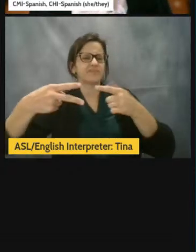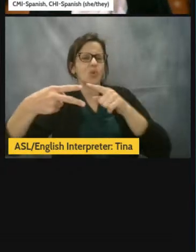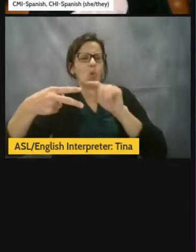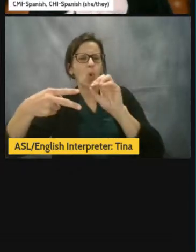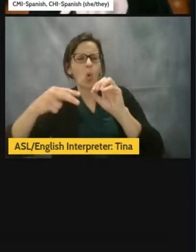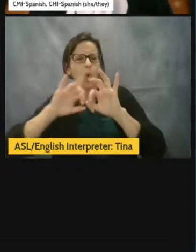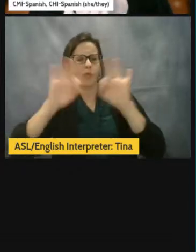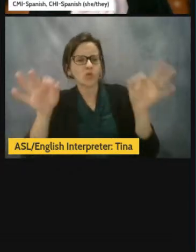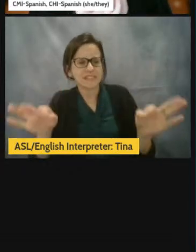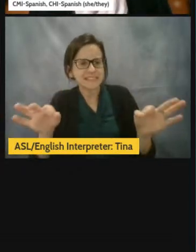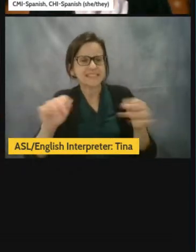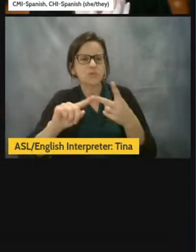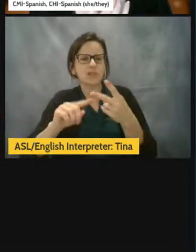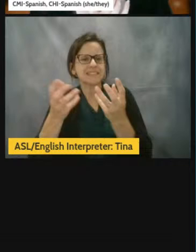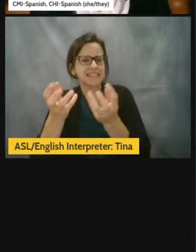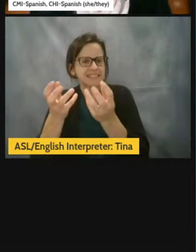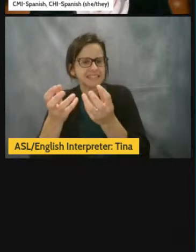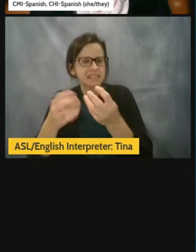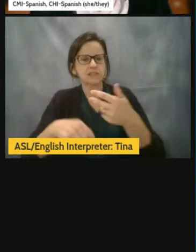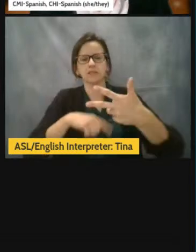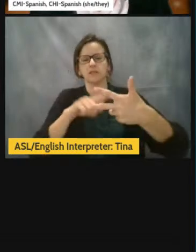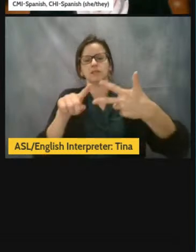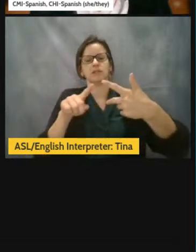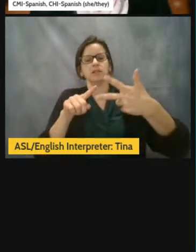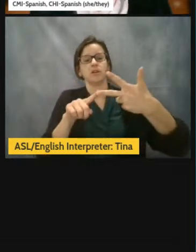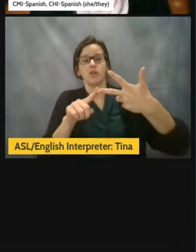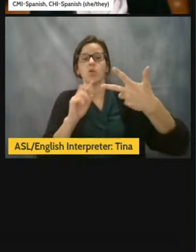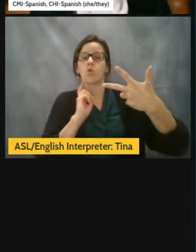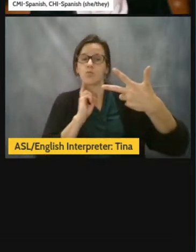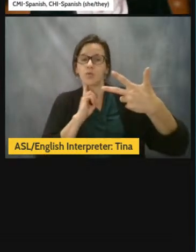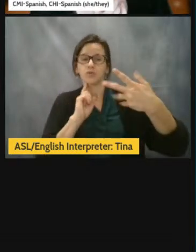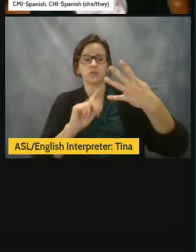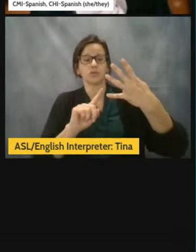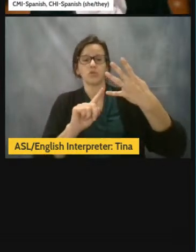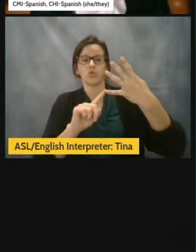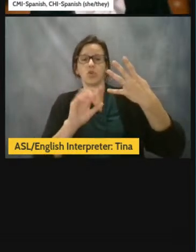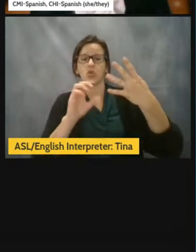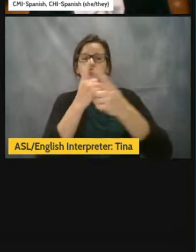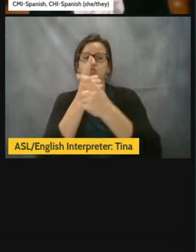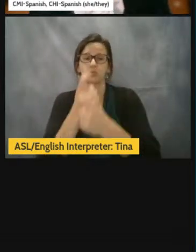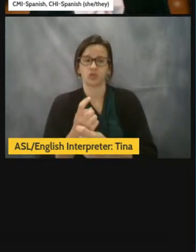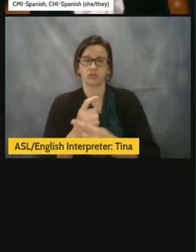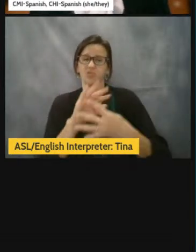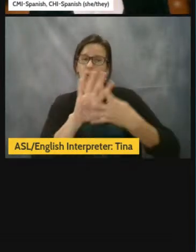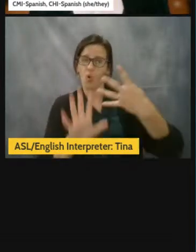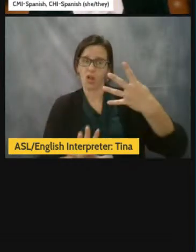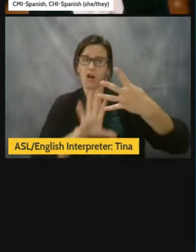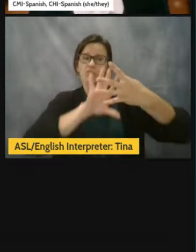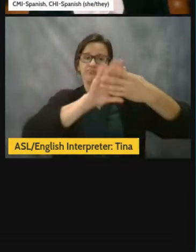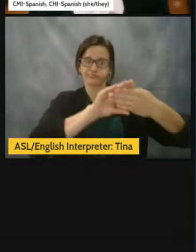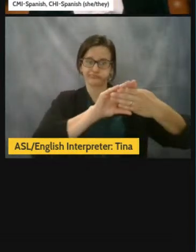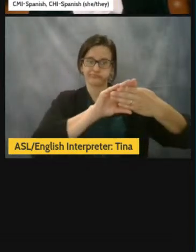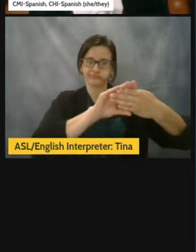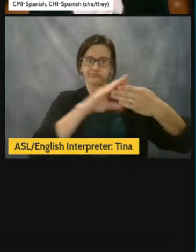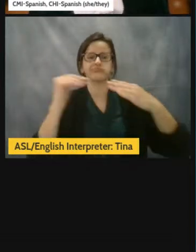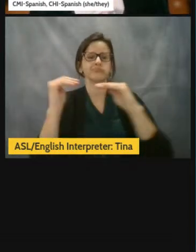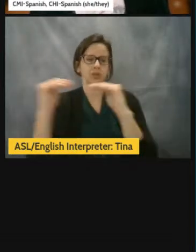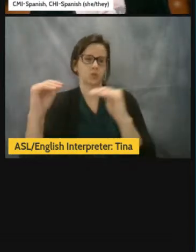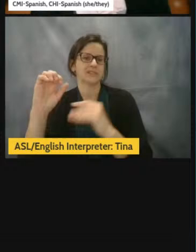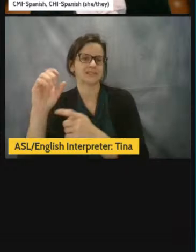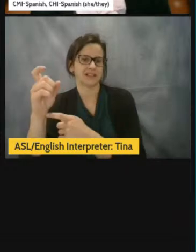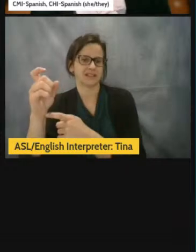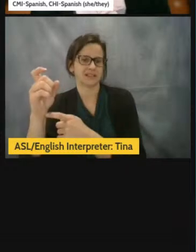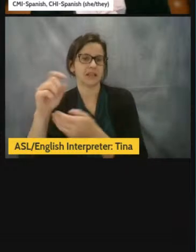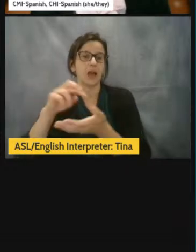hormones, and your chromosomes. So the thing is that when we're assigned a sex at birth, it's only based